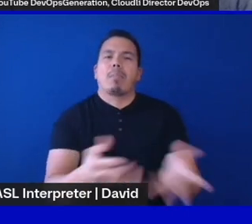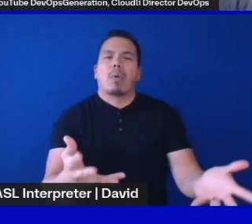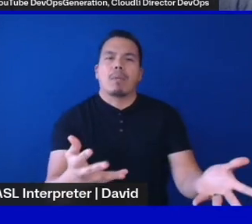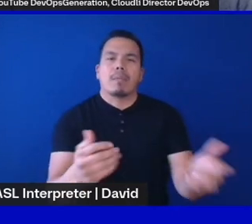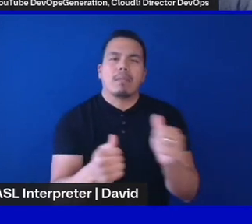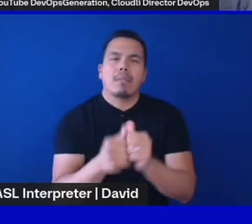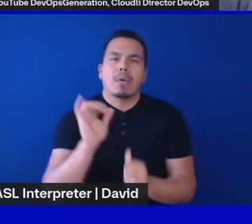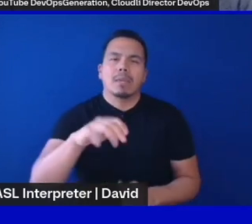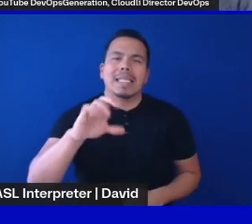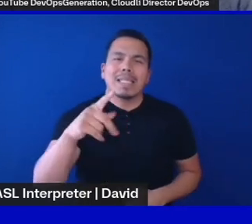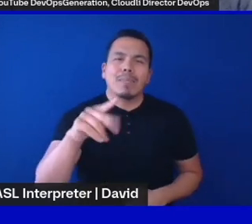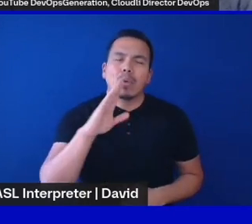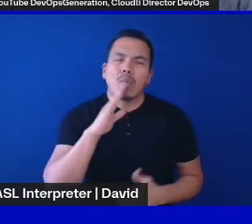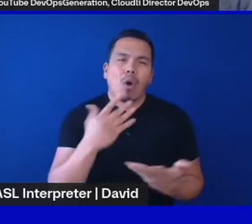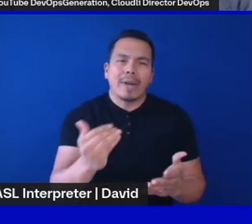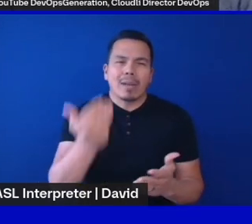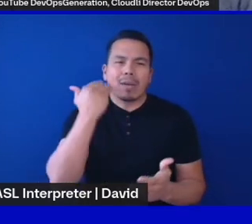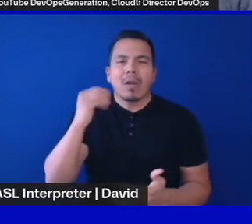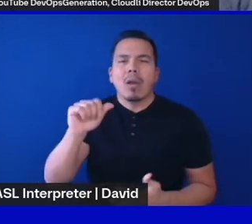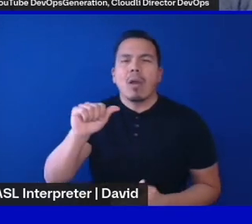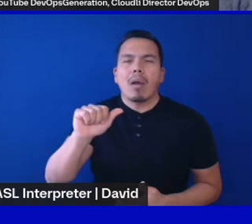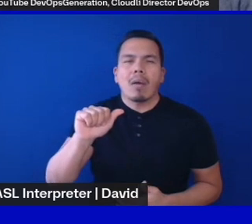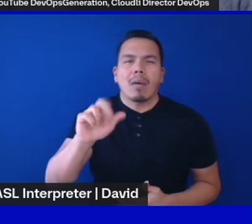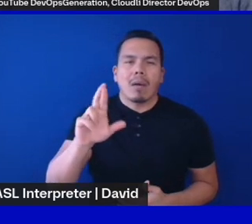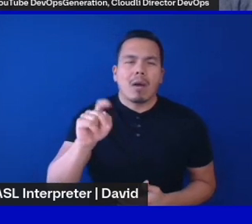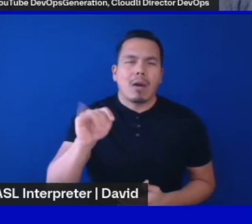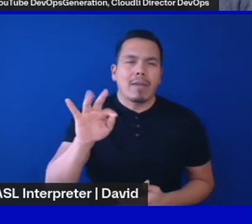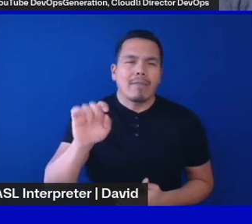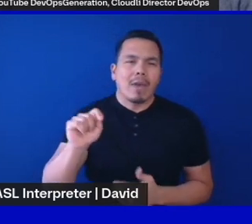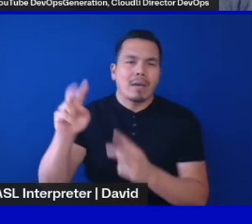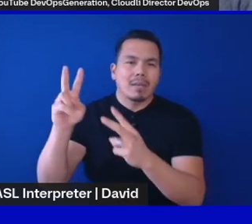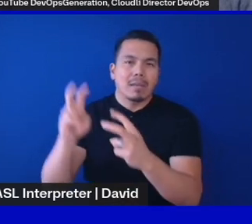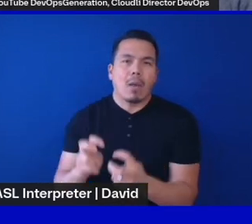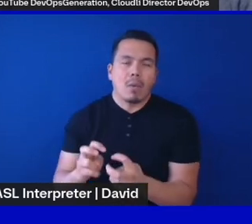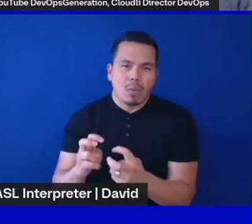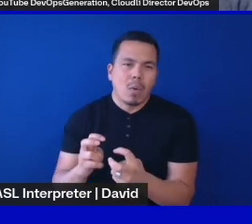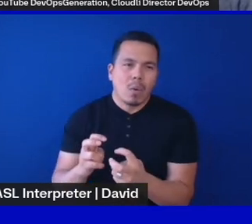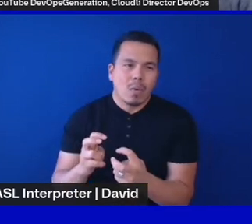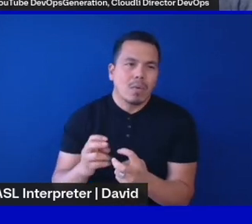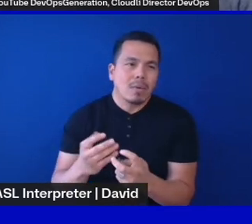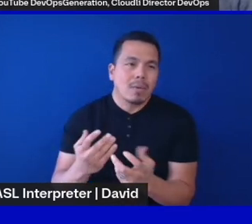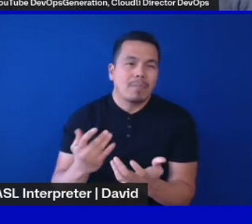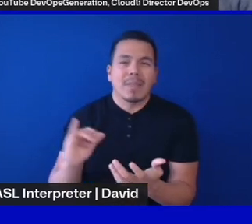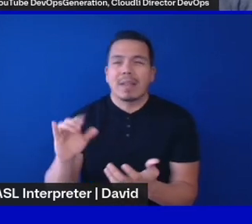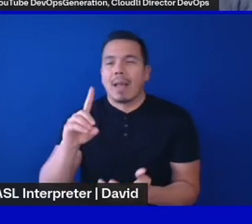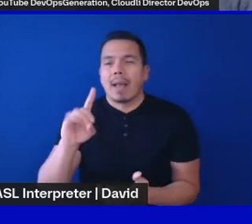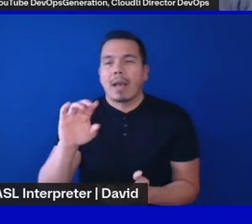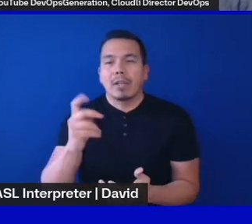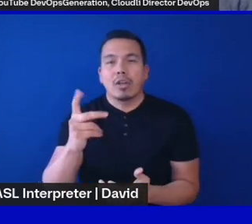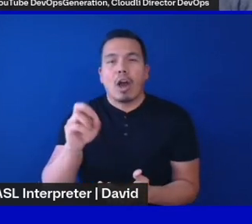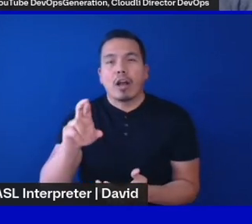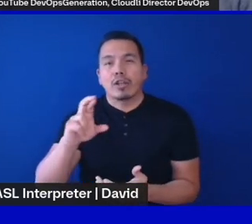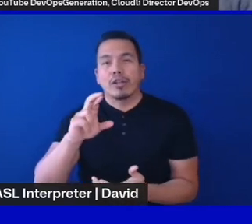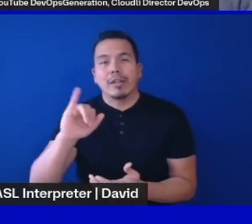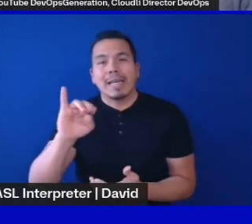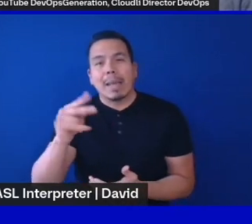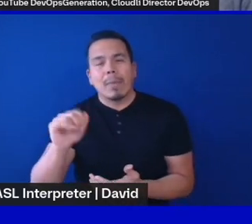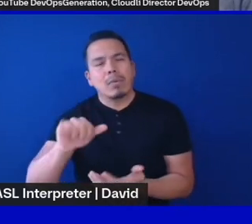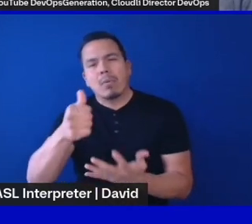be consumed by artifact downloads, such as a Docker image or other